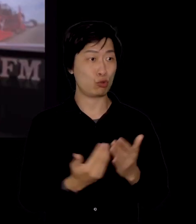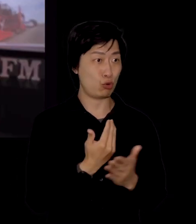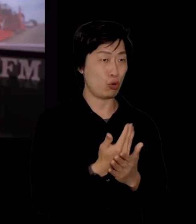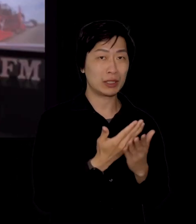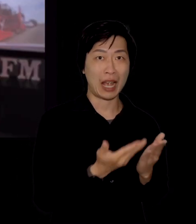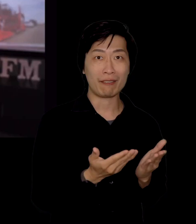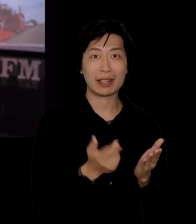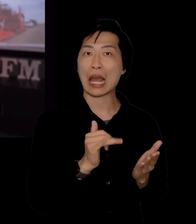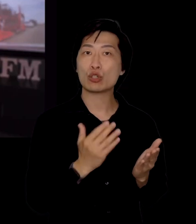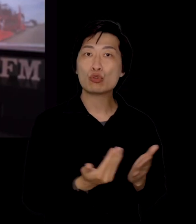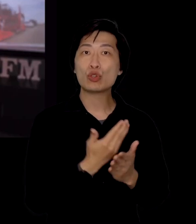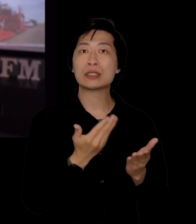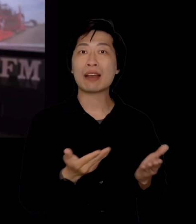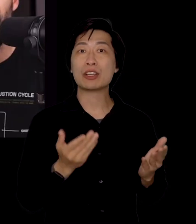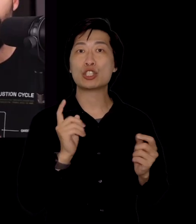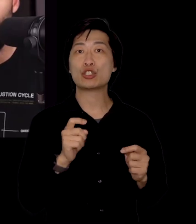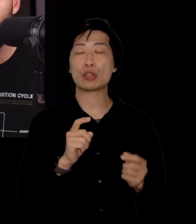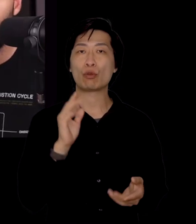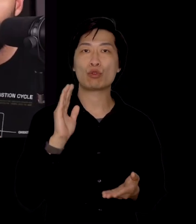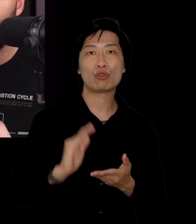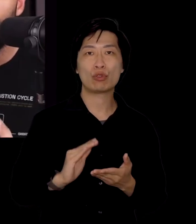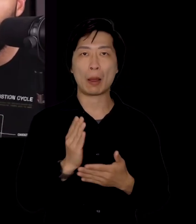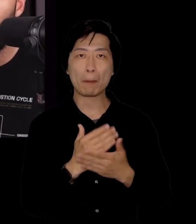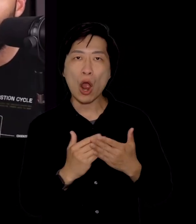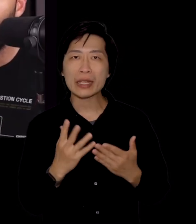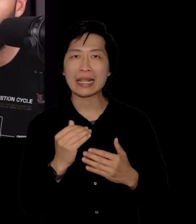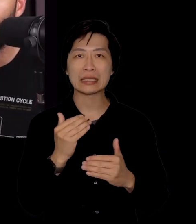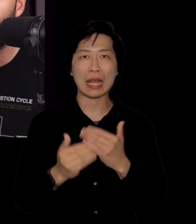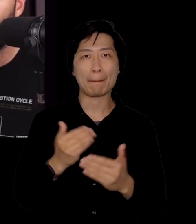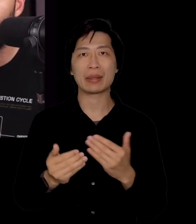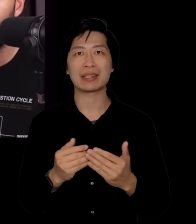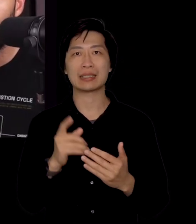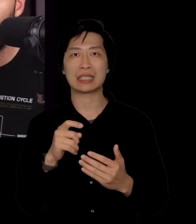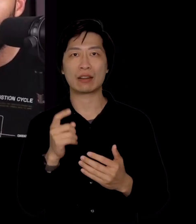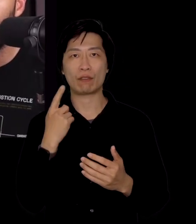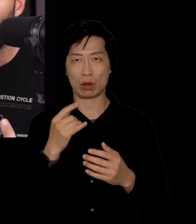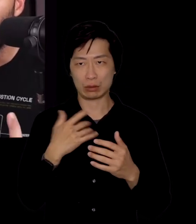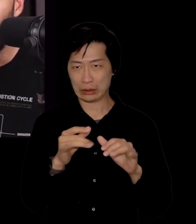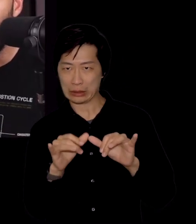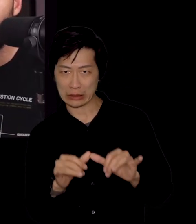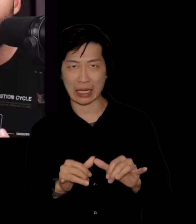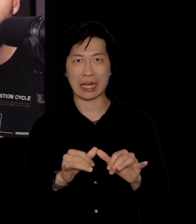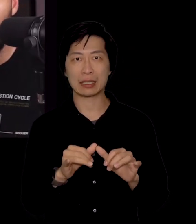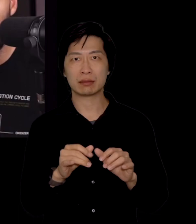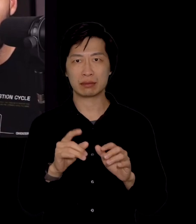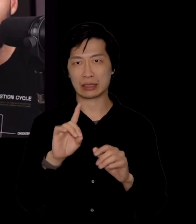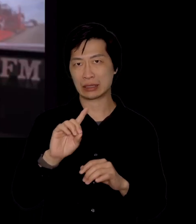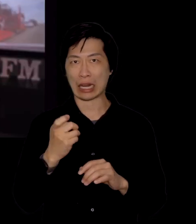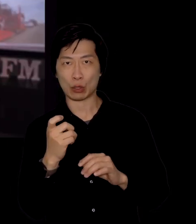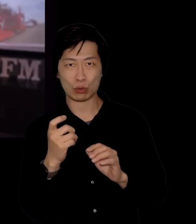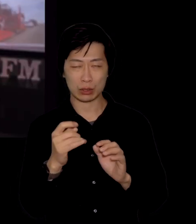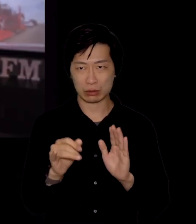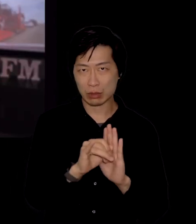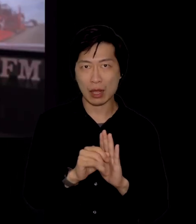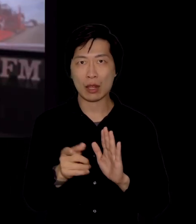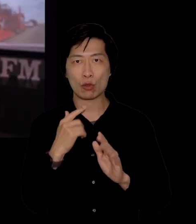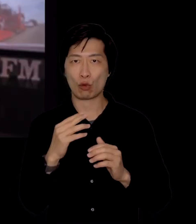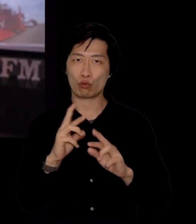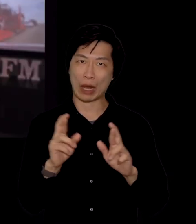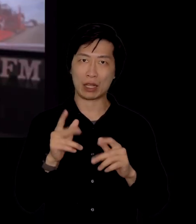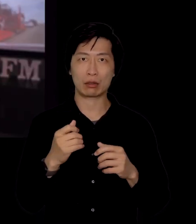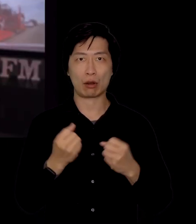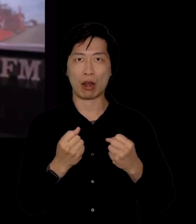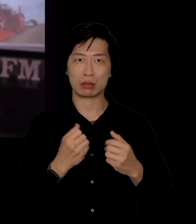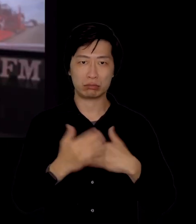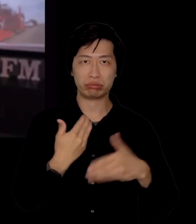combined, even though it's a bunch of new stuff, the new stuff should dramatically reduce parts and steps that you need to diagnose as you ramp